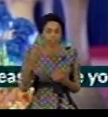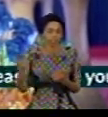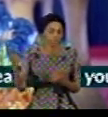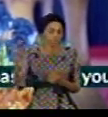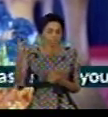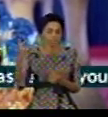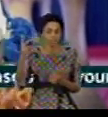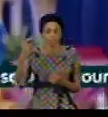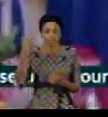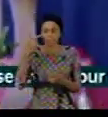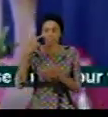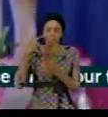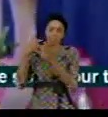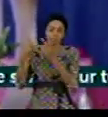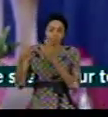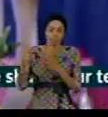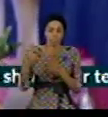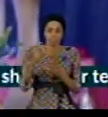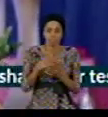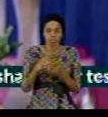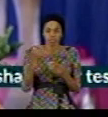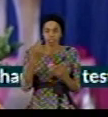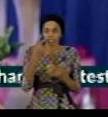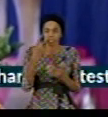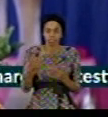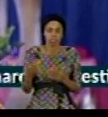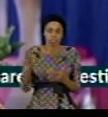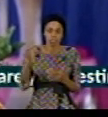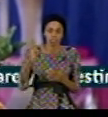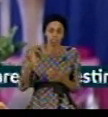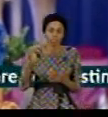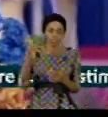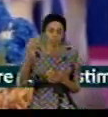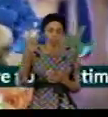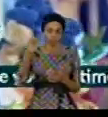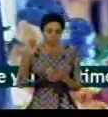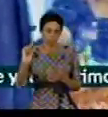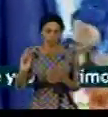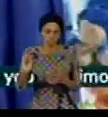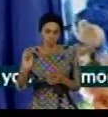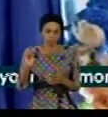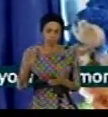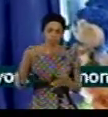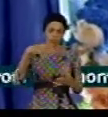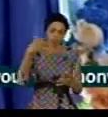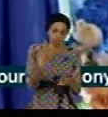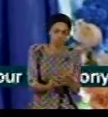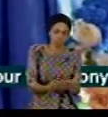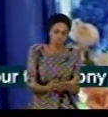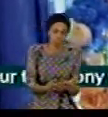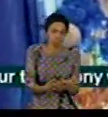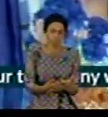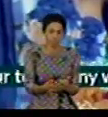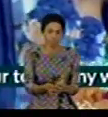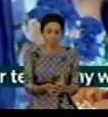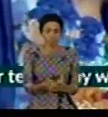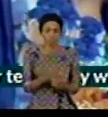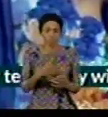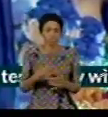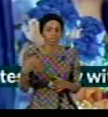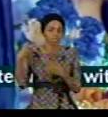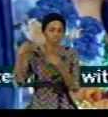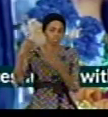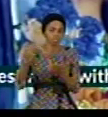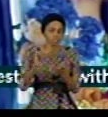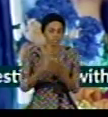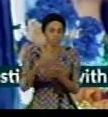a bag I came out of the trance the bar struggled to leave but they could not leave that Friday till now I have not seen the